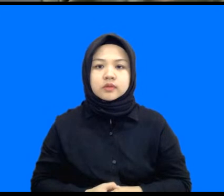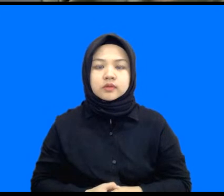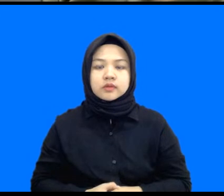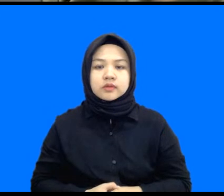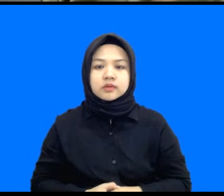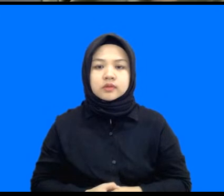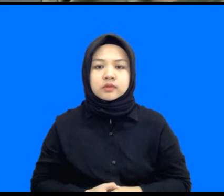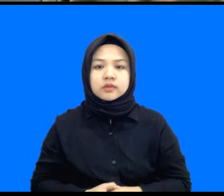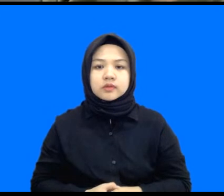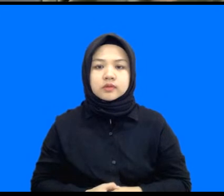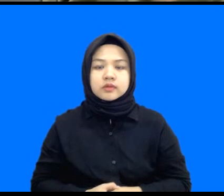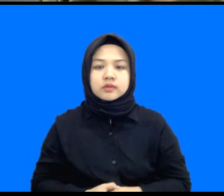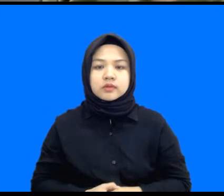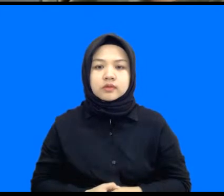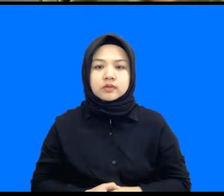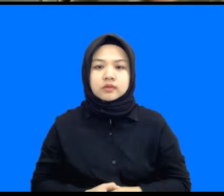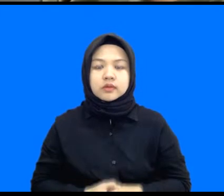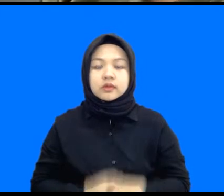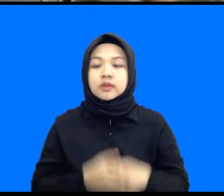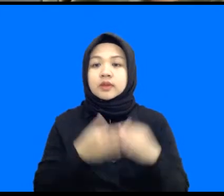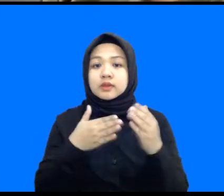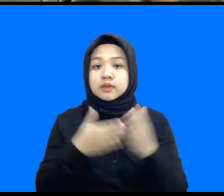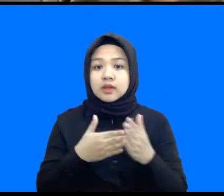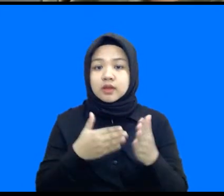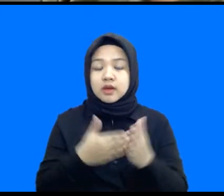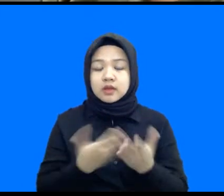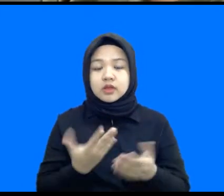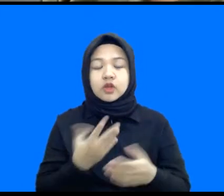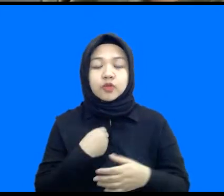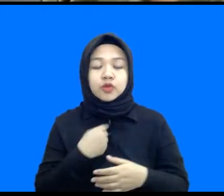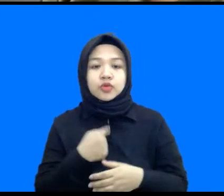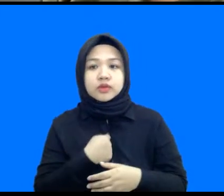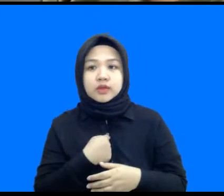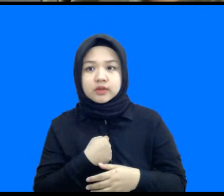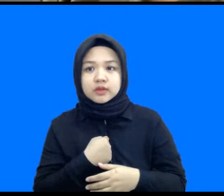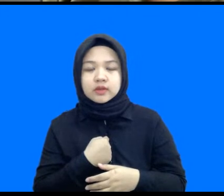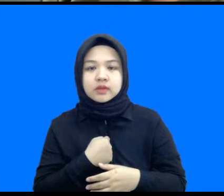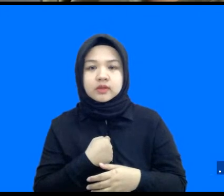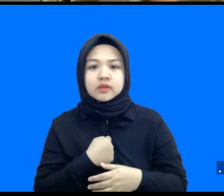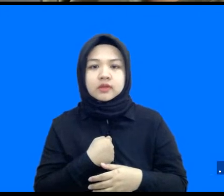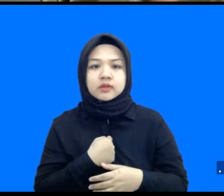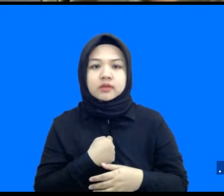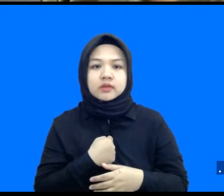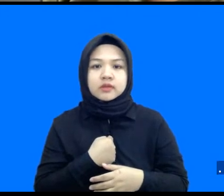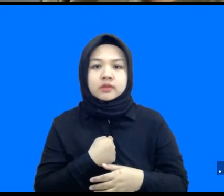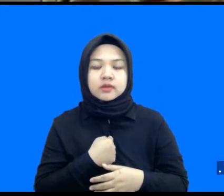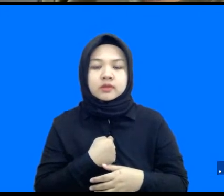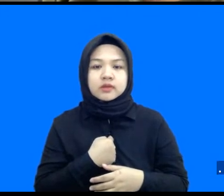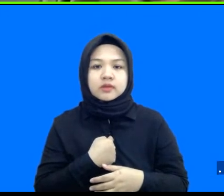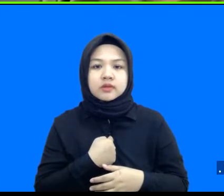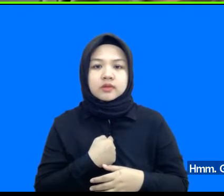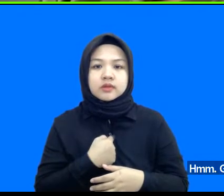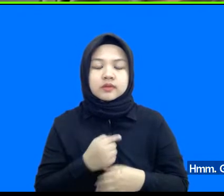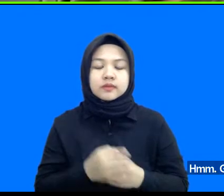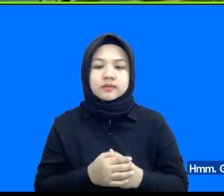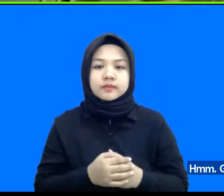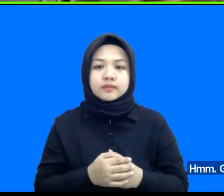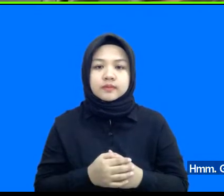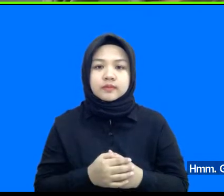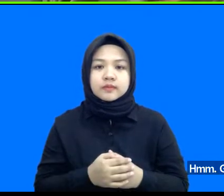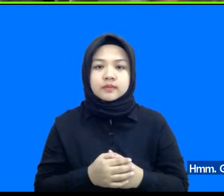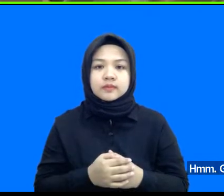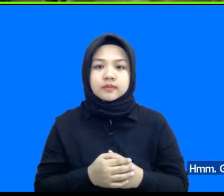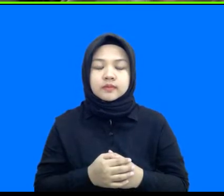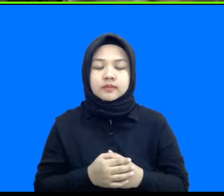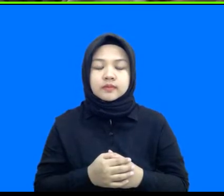I think I will ask on the CSO side, yeah. Okay. Like